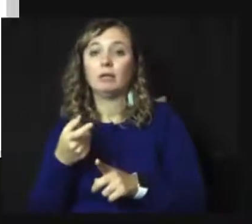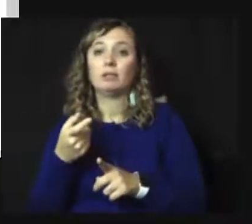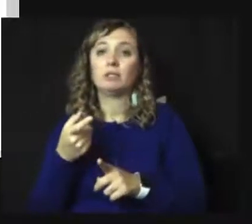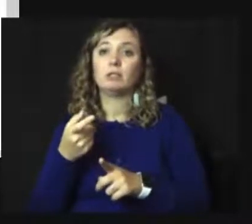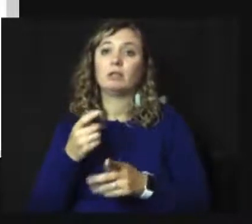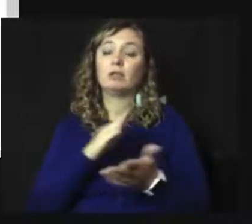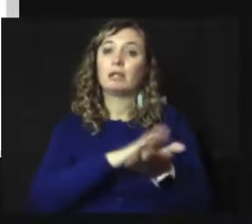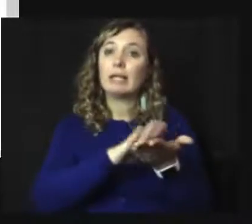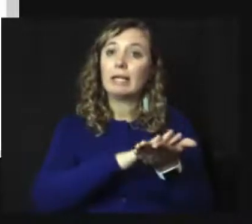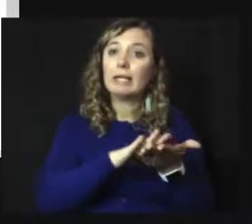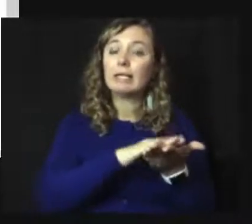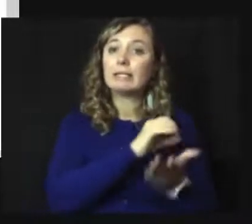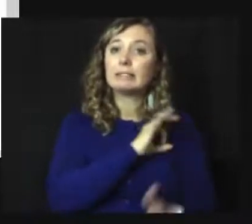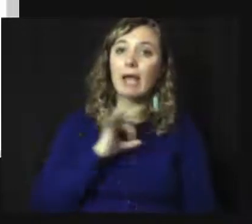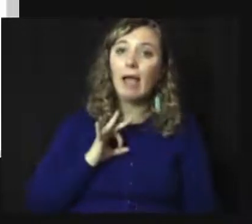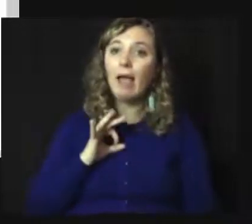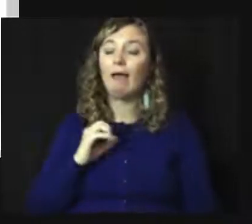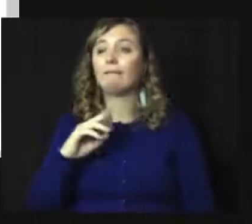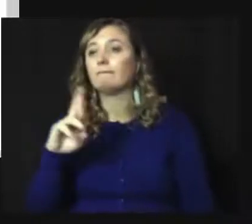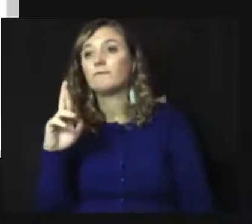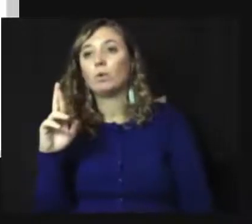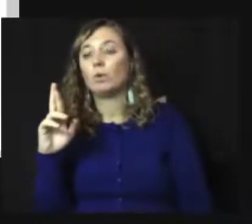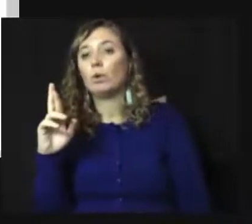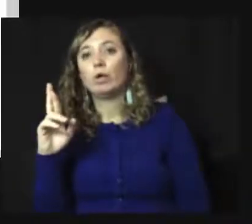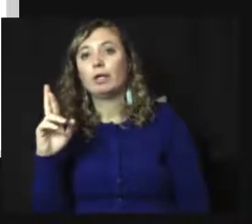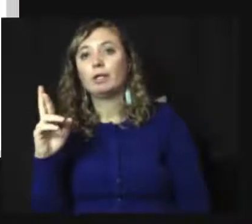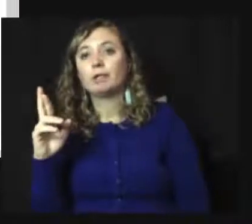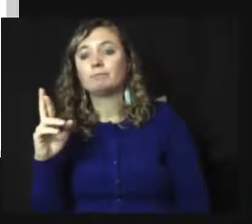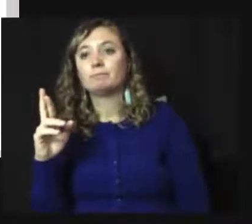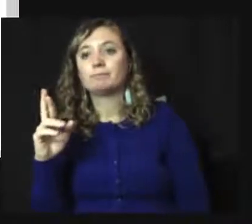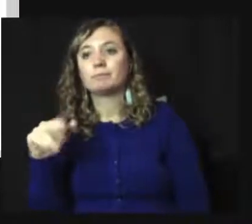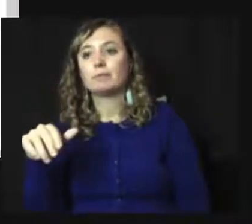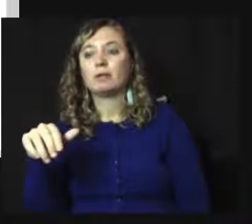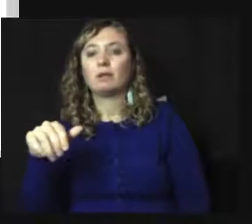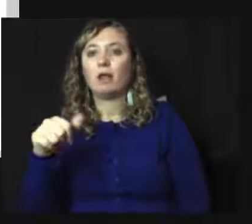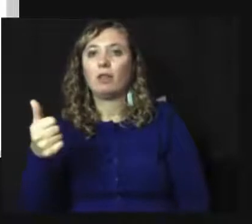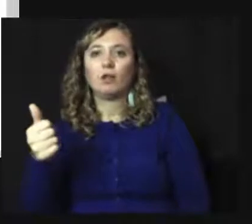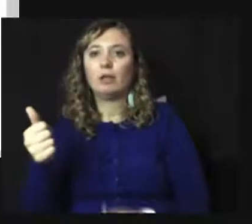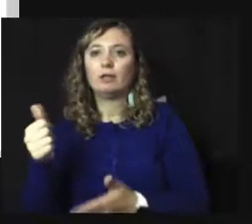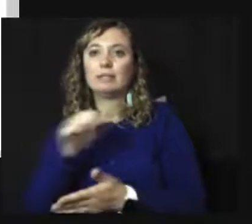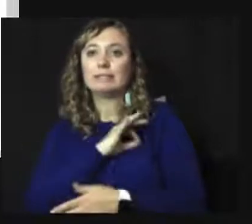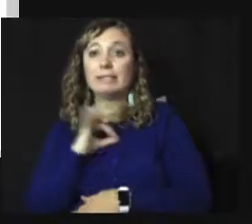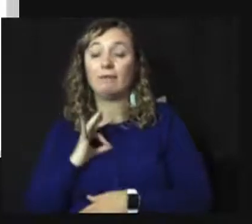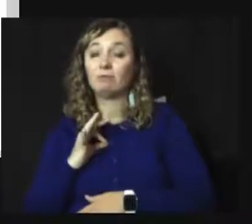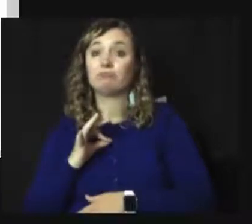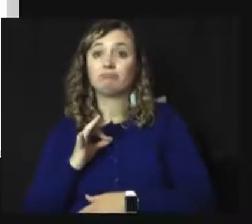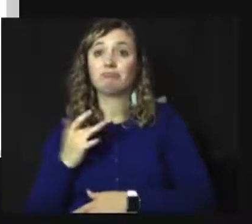things tend to be really knowledgeable. Tend